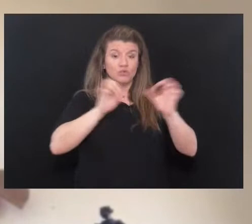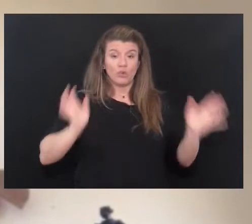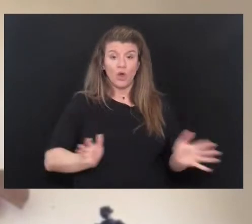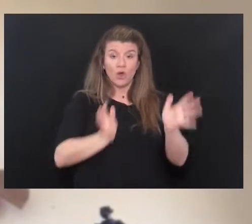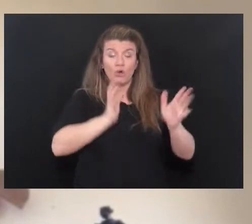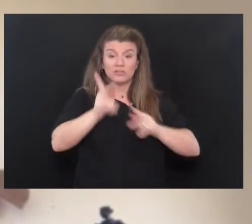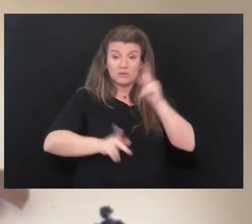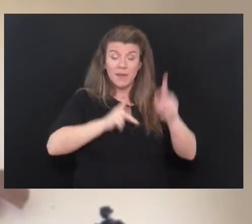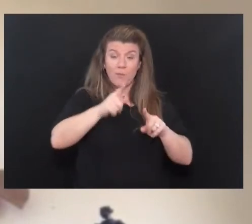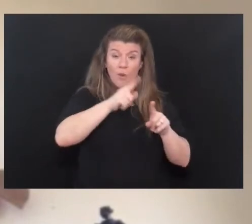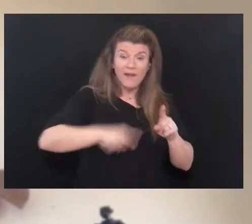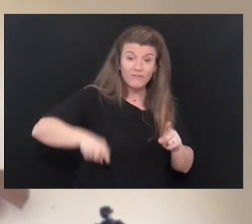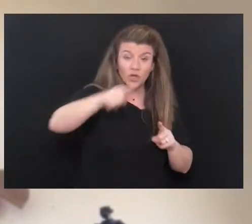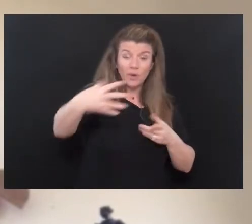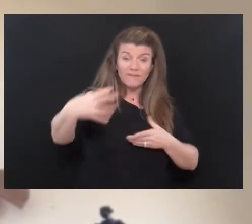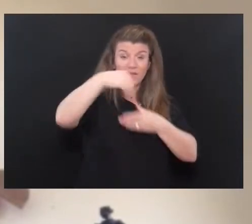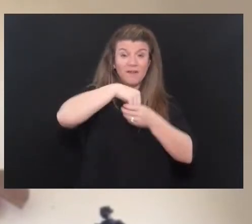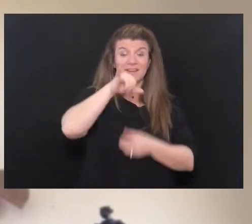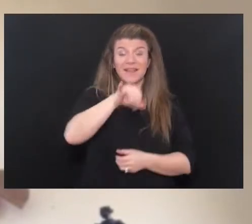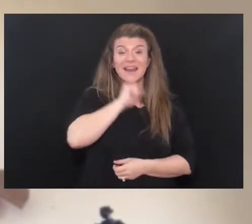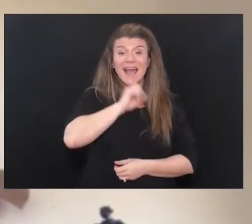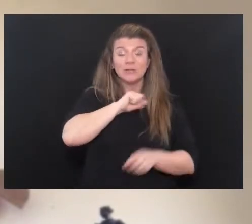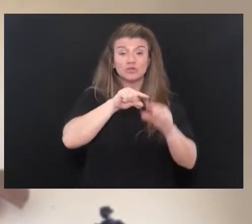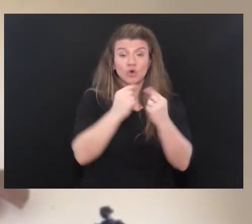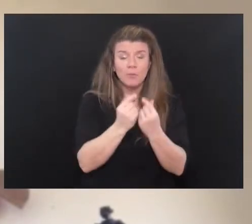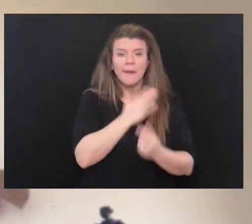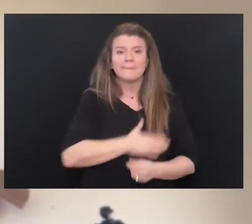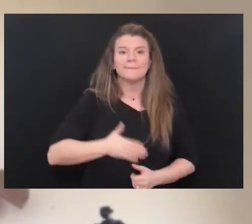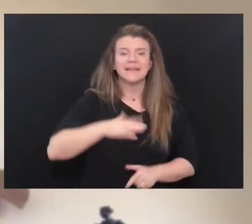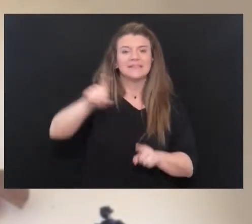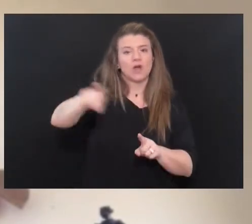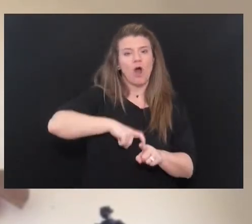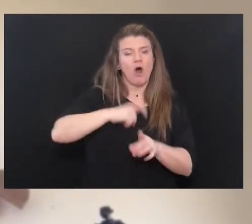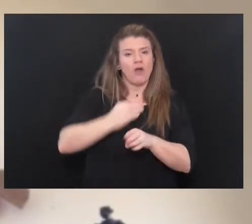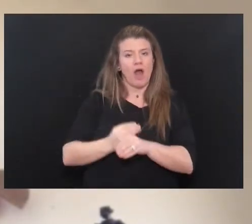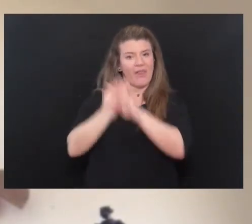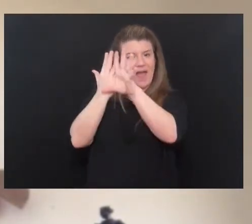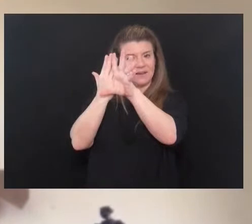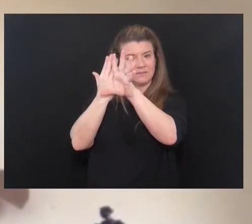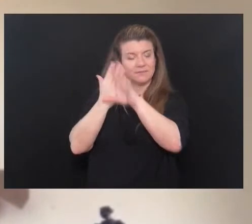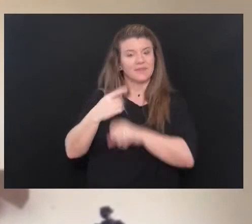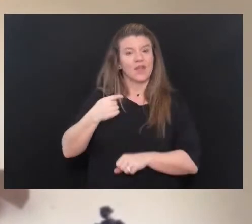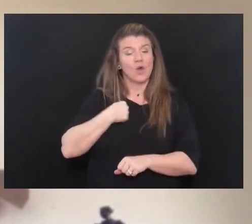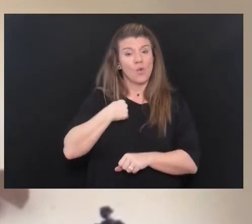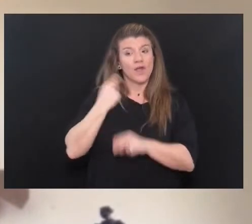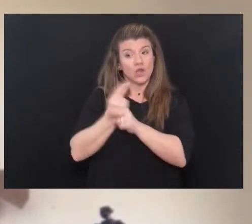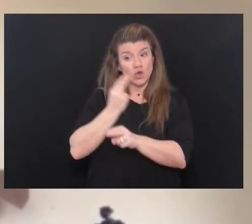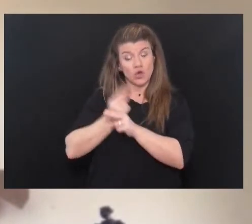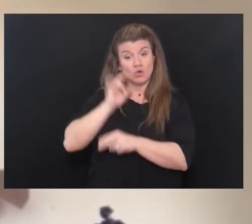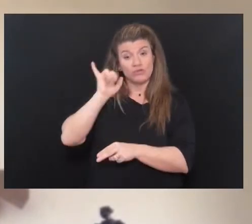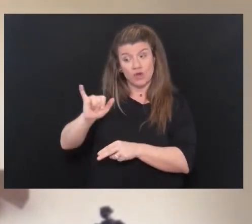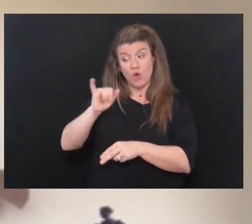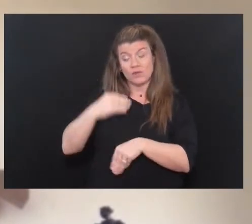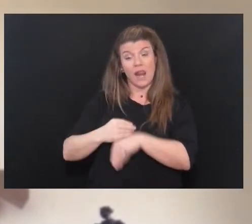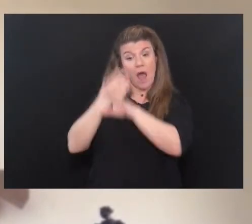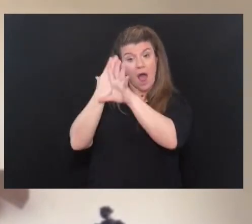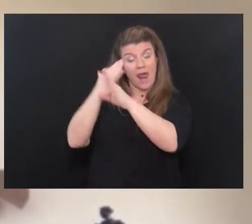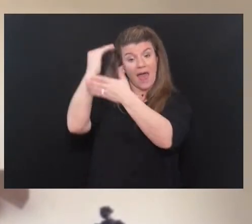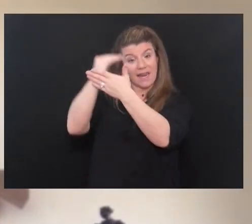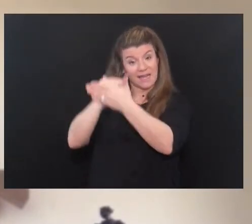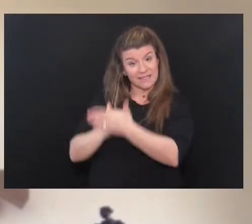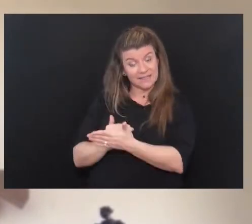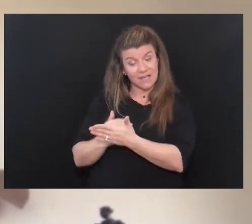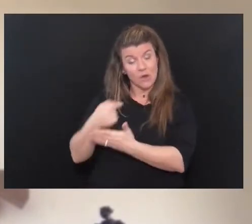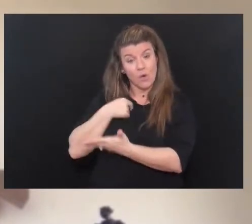if you are in that age group, call the hotline. We take those lists that come into the hotline, we